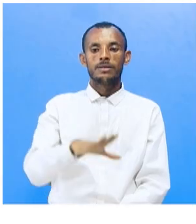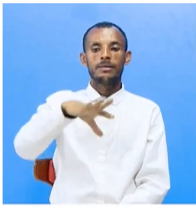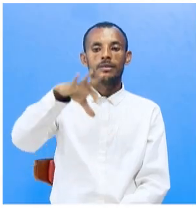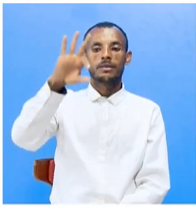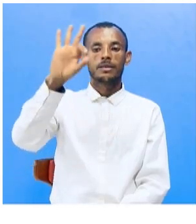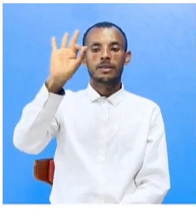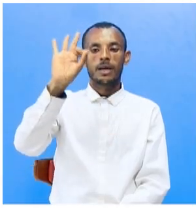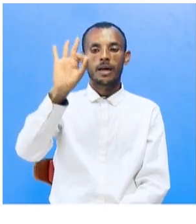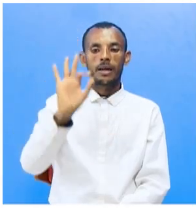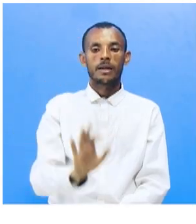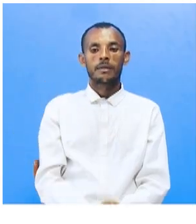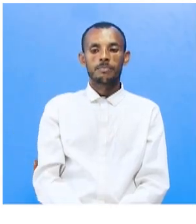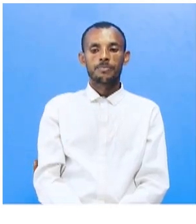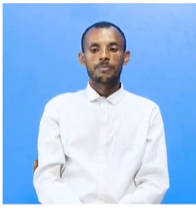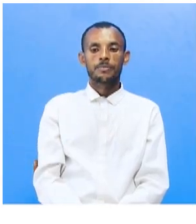gained